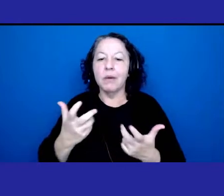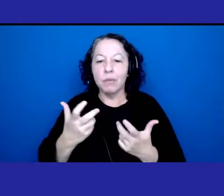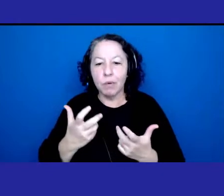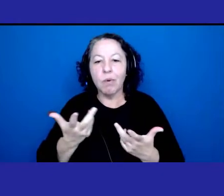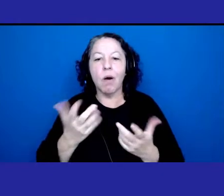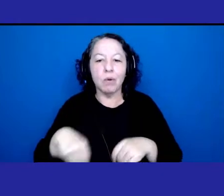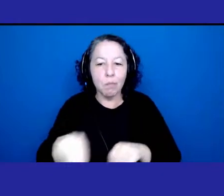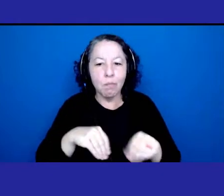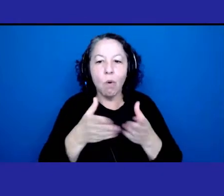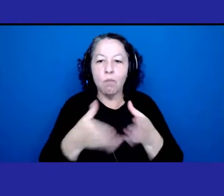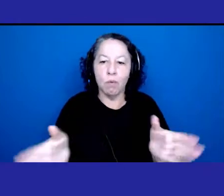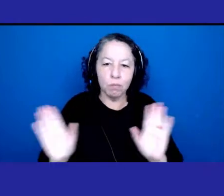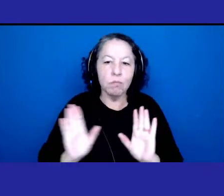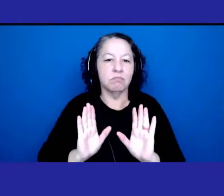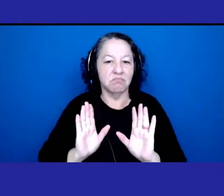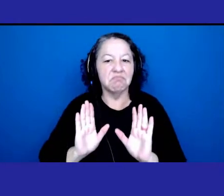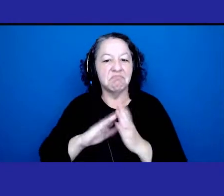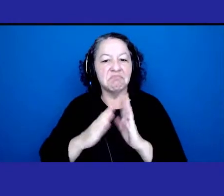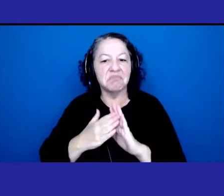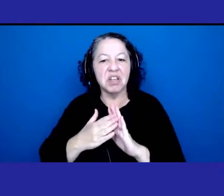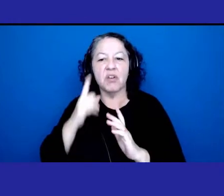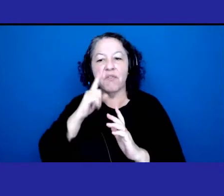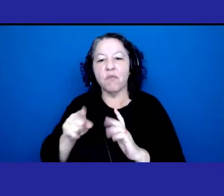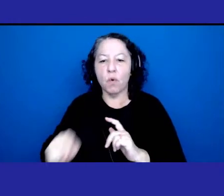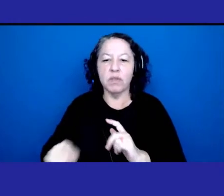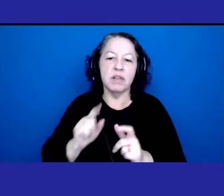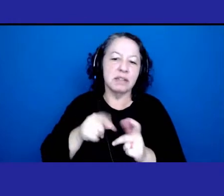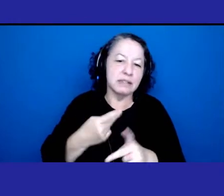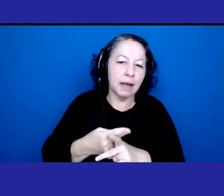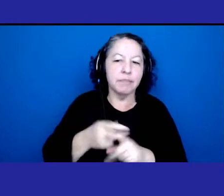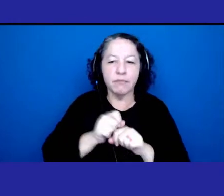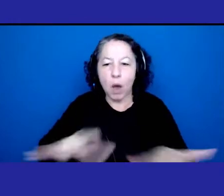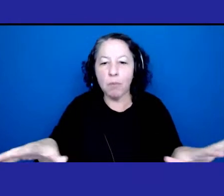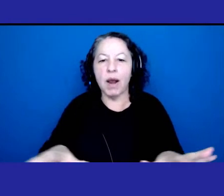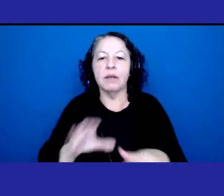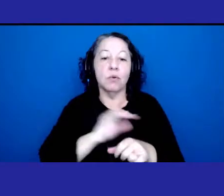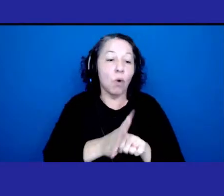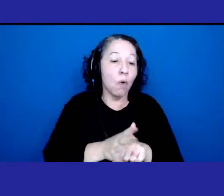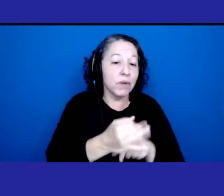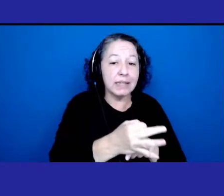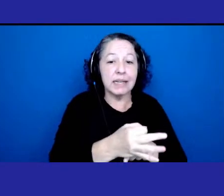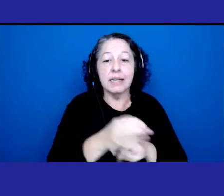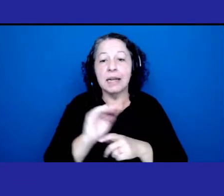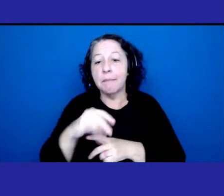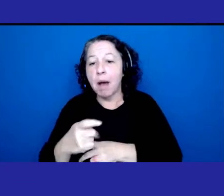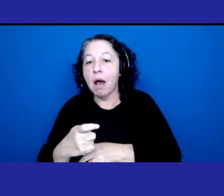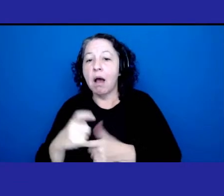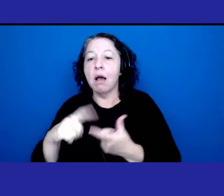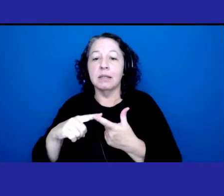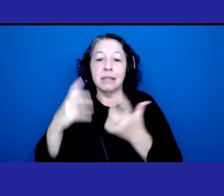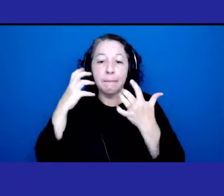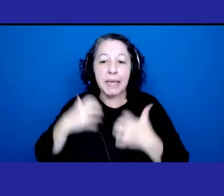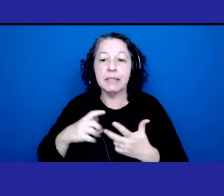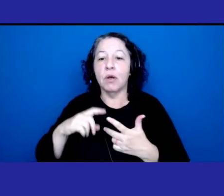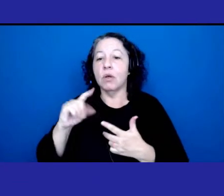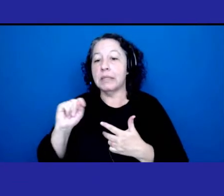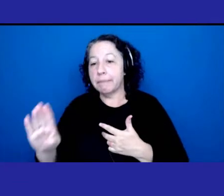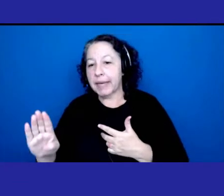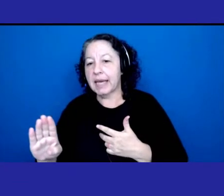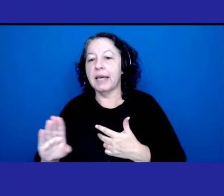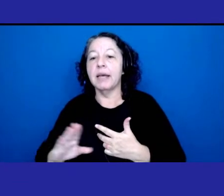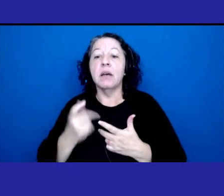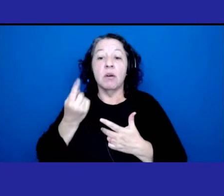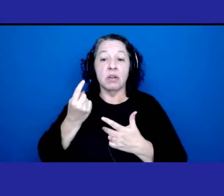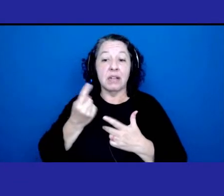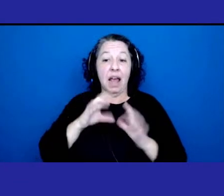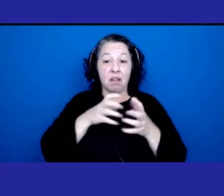vaccine services during outbreaks, including things like COVID-19, Mpox, measles, tuberculosis. The pooled contract will ensure that